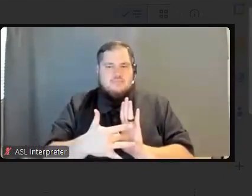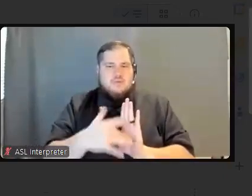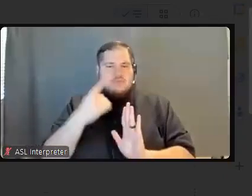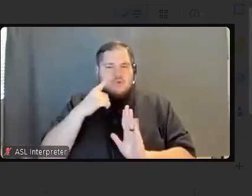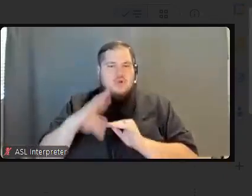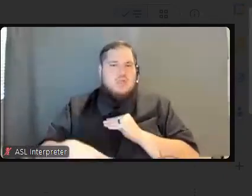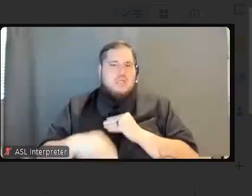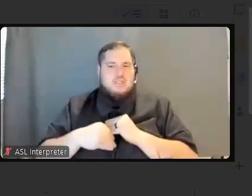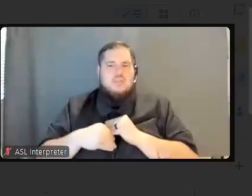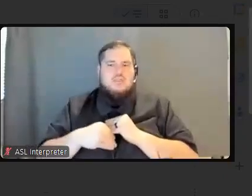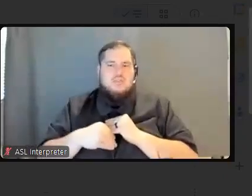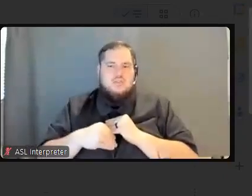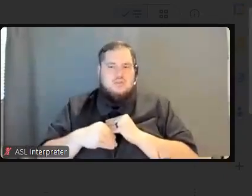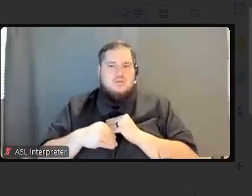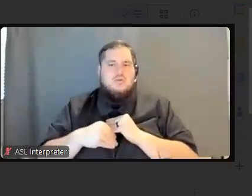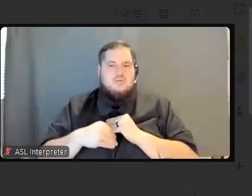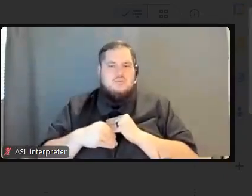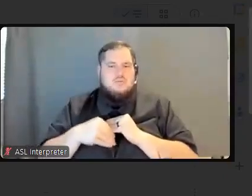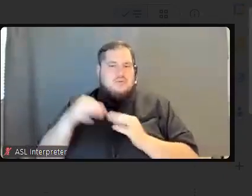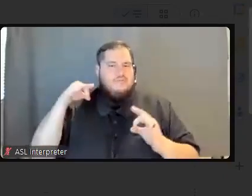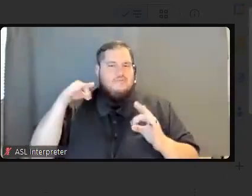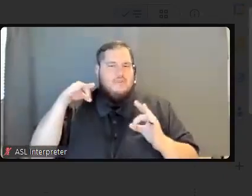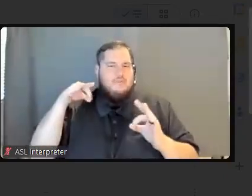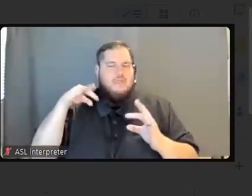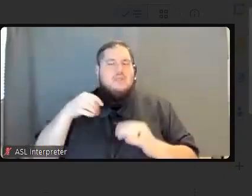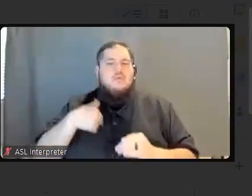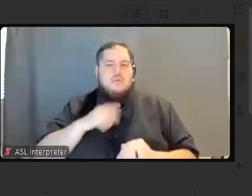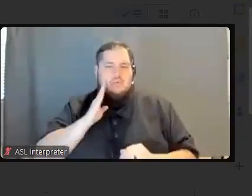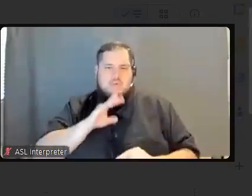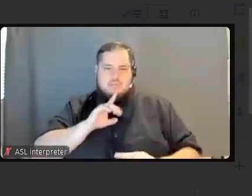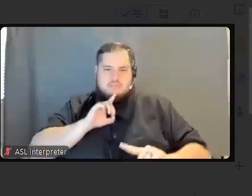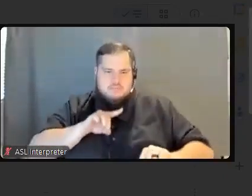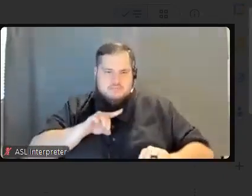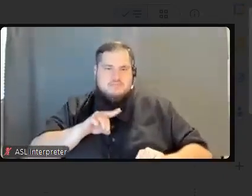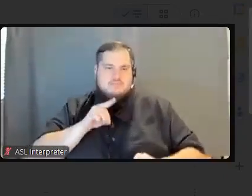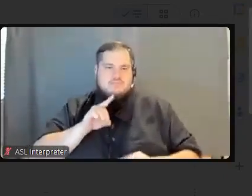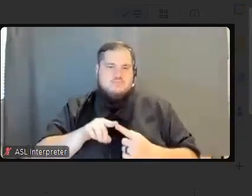additional, to provide additional feedback, and we will get back to you.